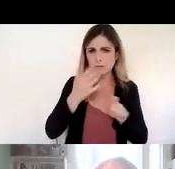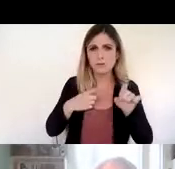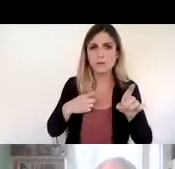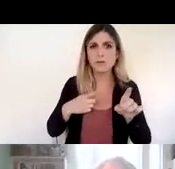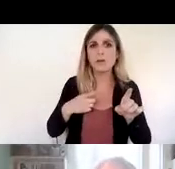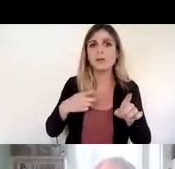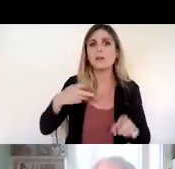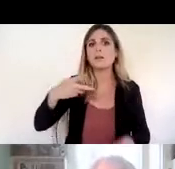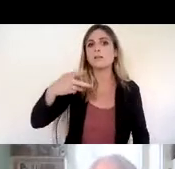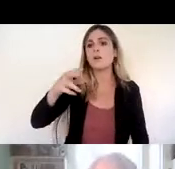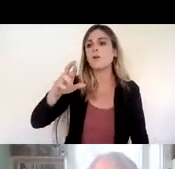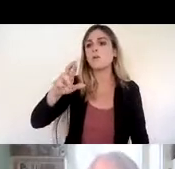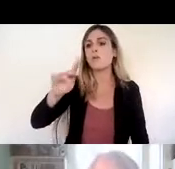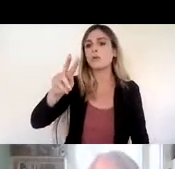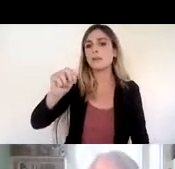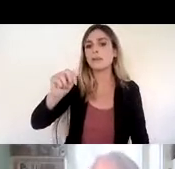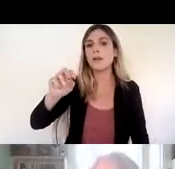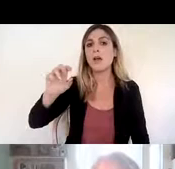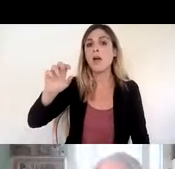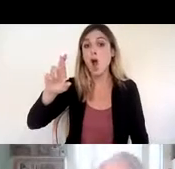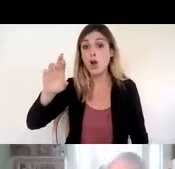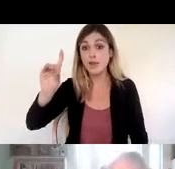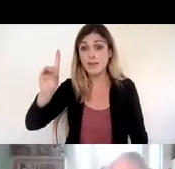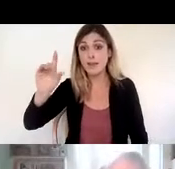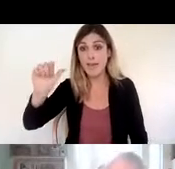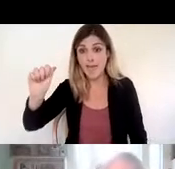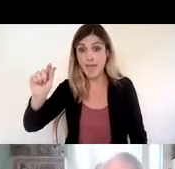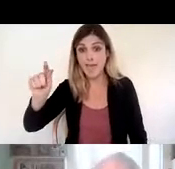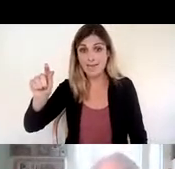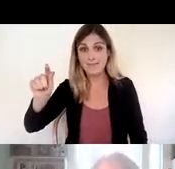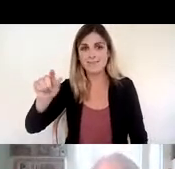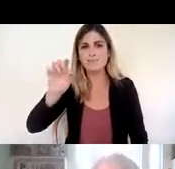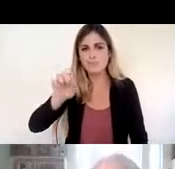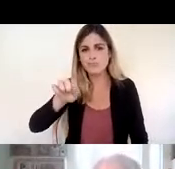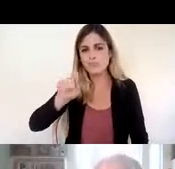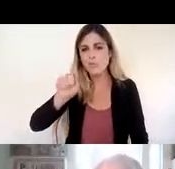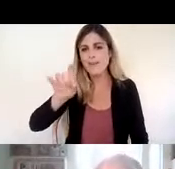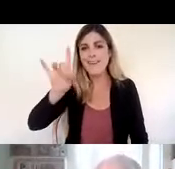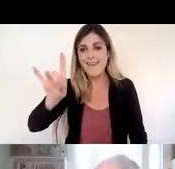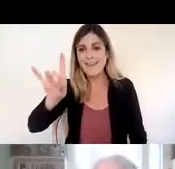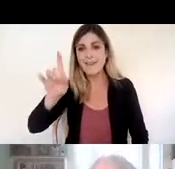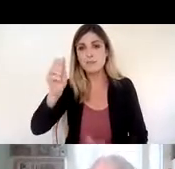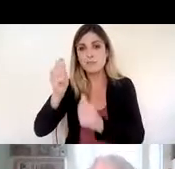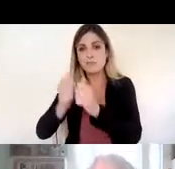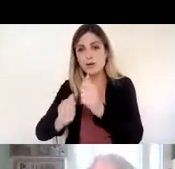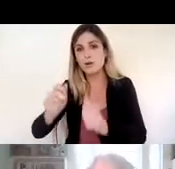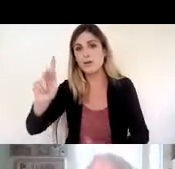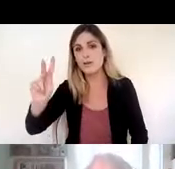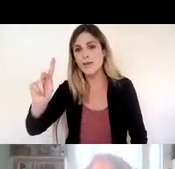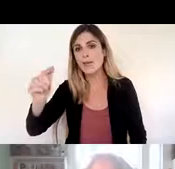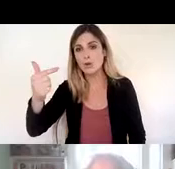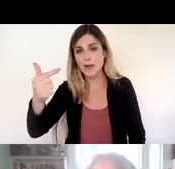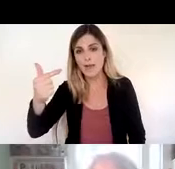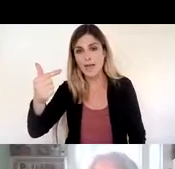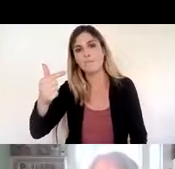0.8 grams per kilogram of body weight. For those of us who don't work well in the metric